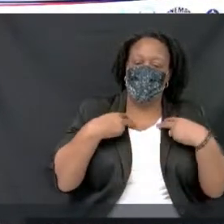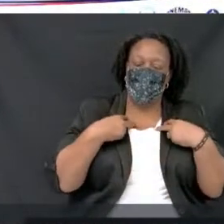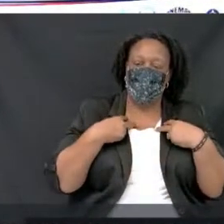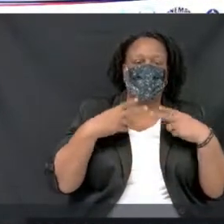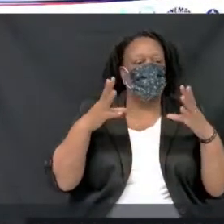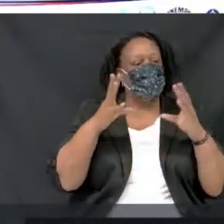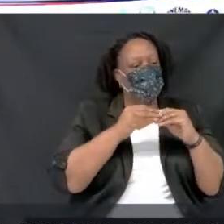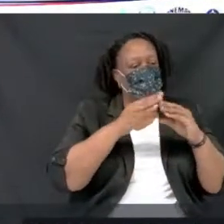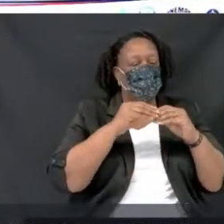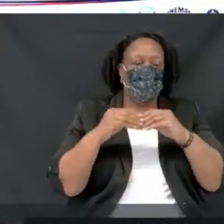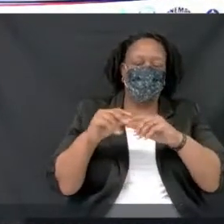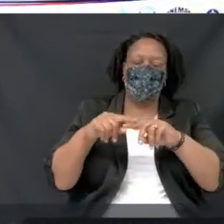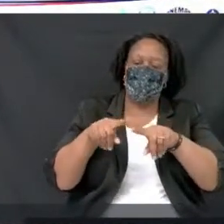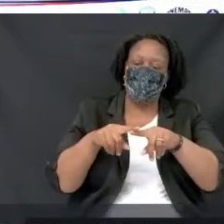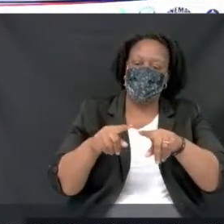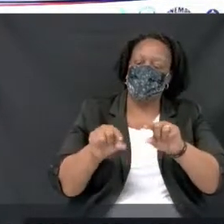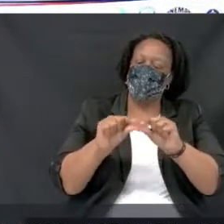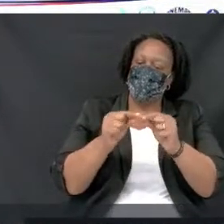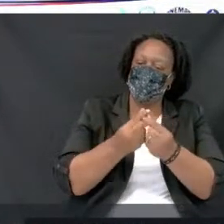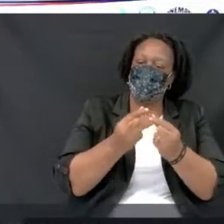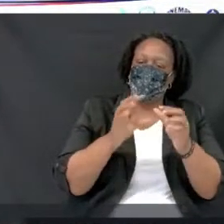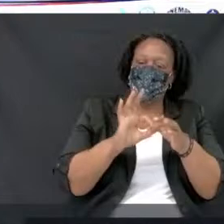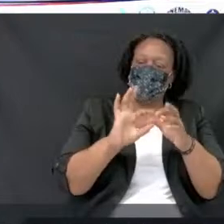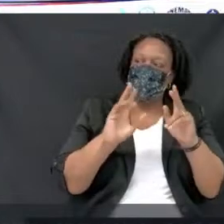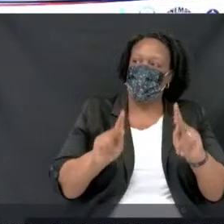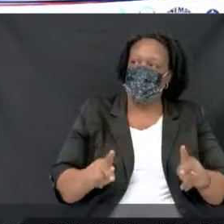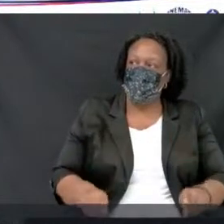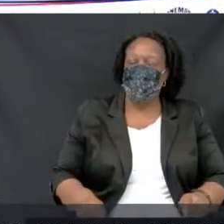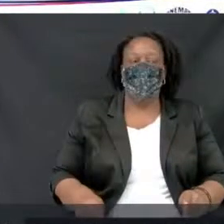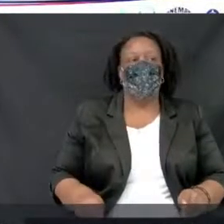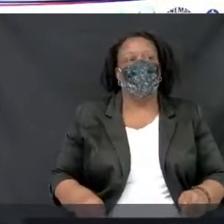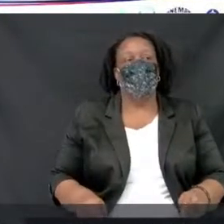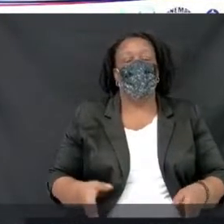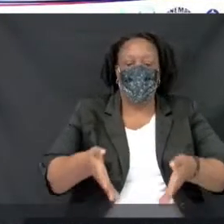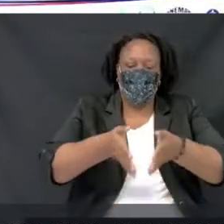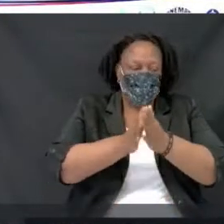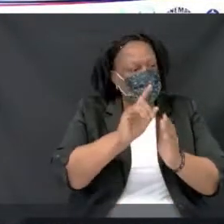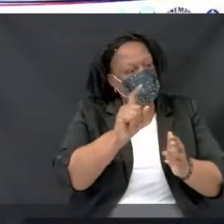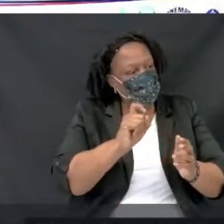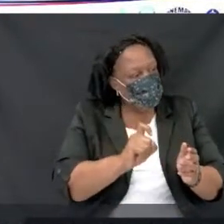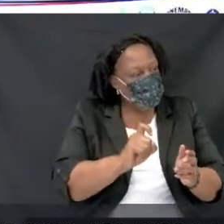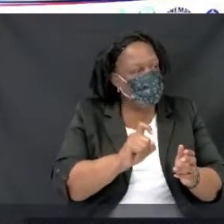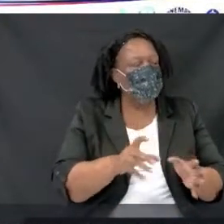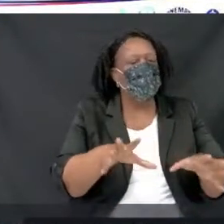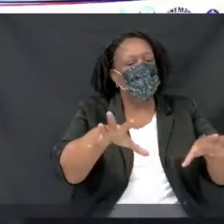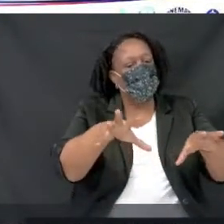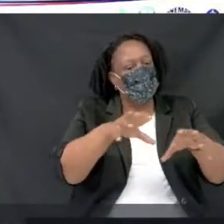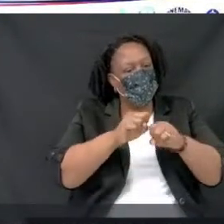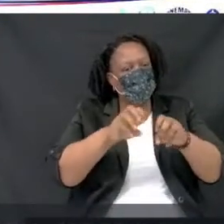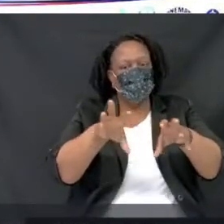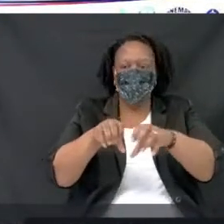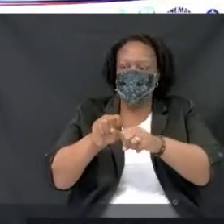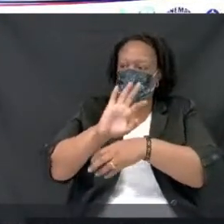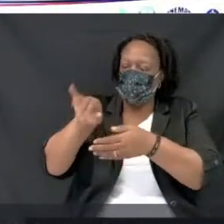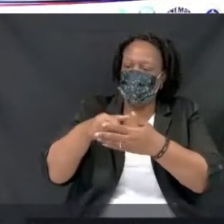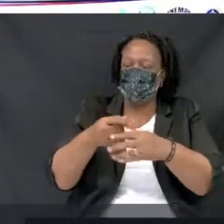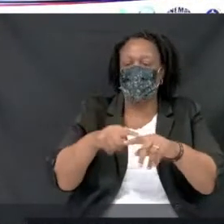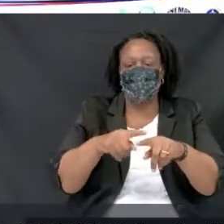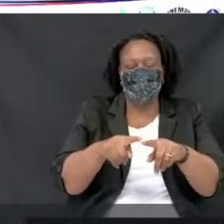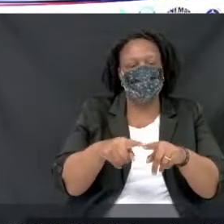So based on the request being made to the National COVID-19 Task Force, we have institutions,